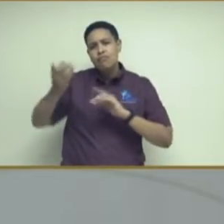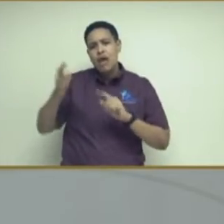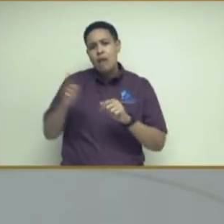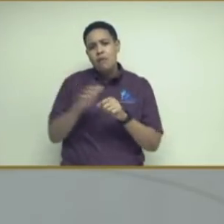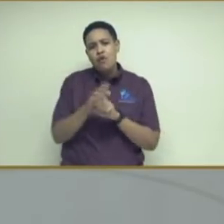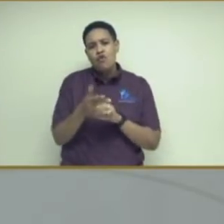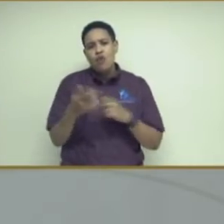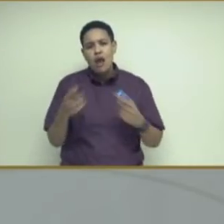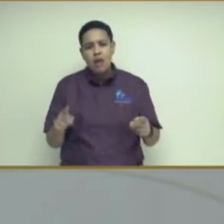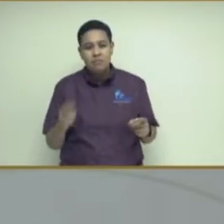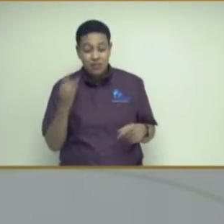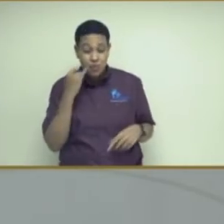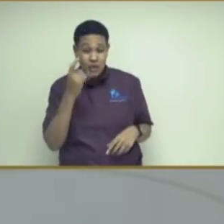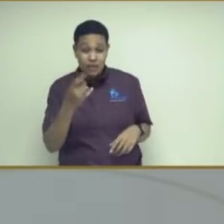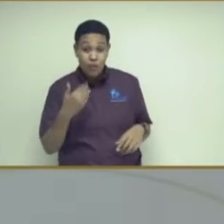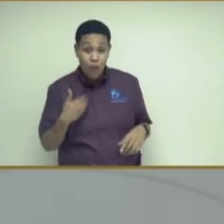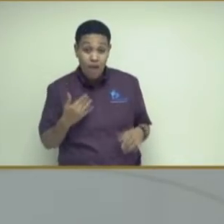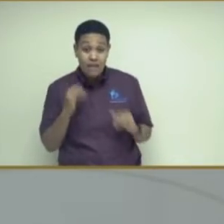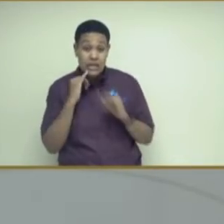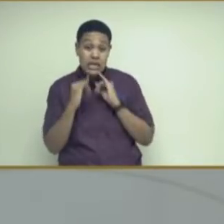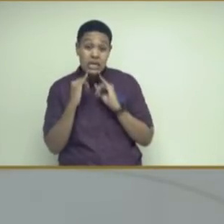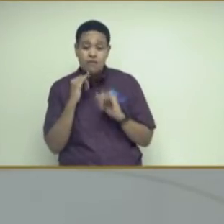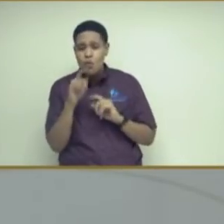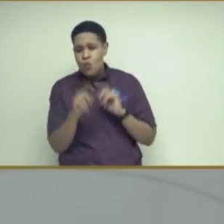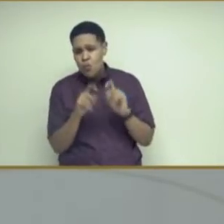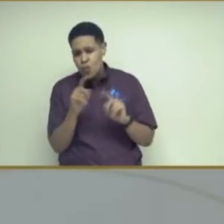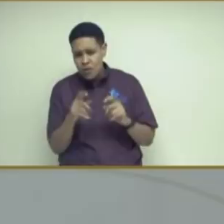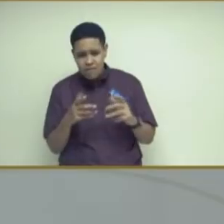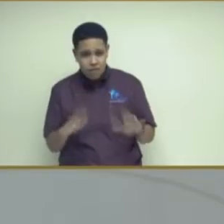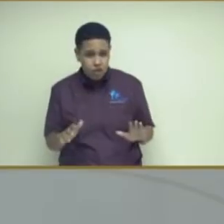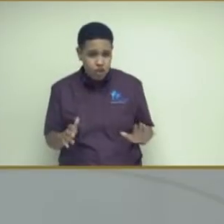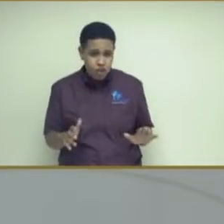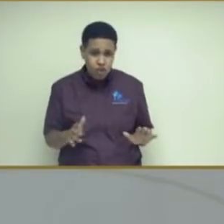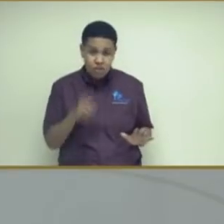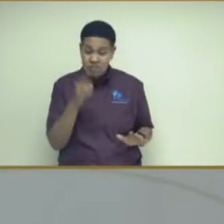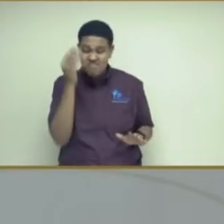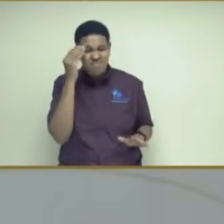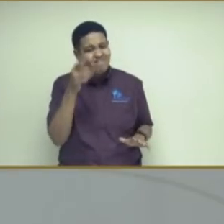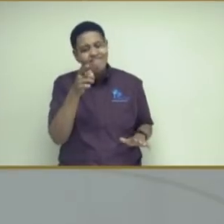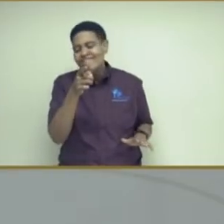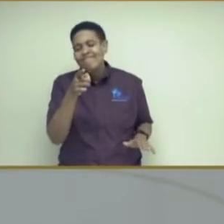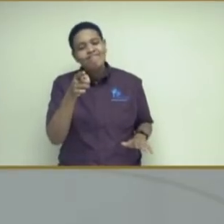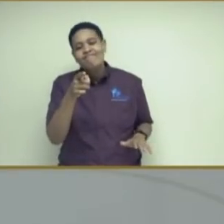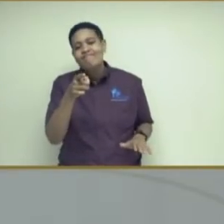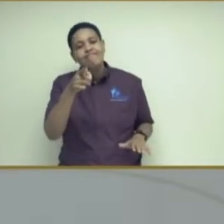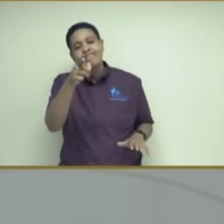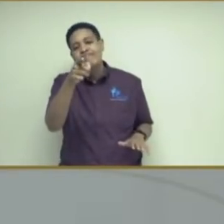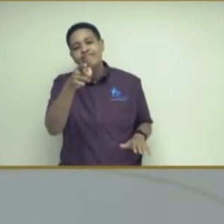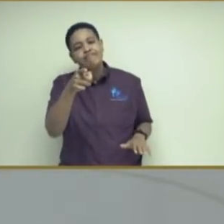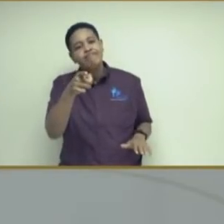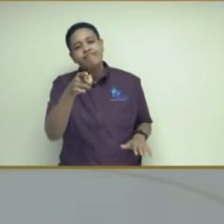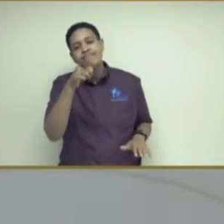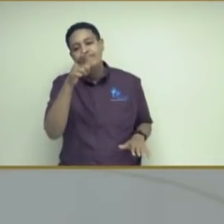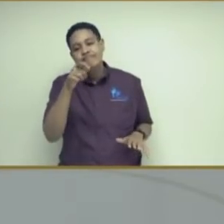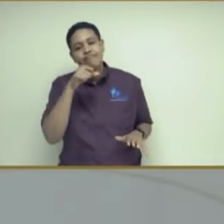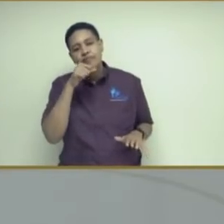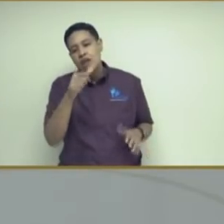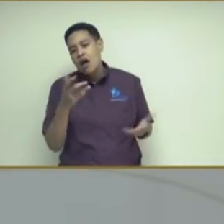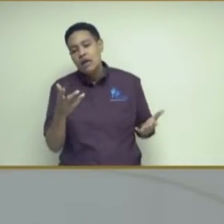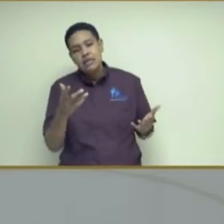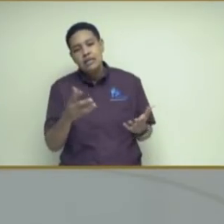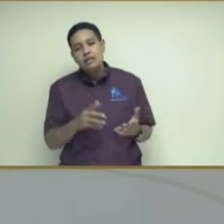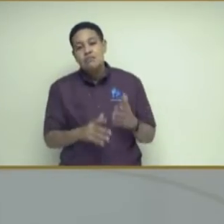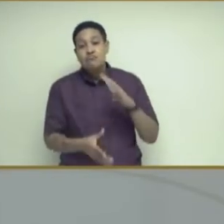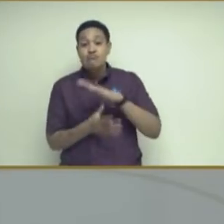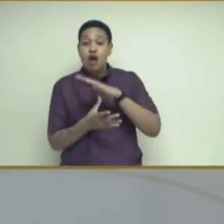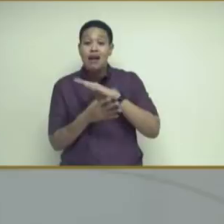COVID-19. So, if you had an interview done and you were told that you were not a